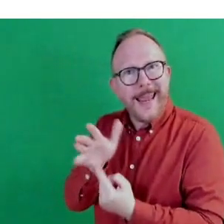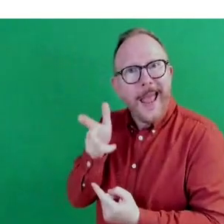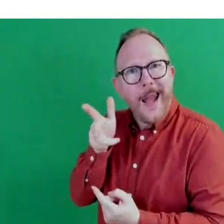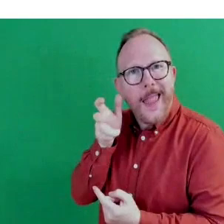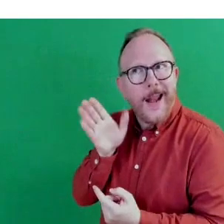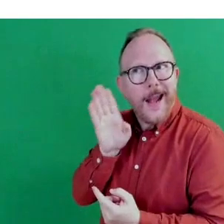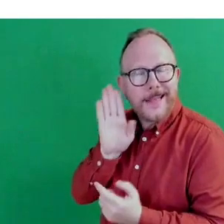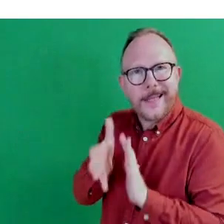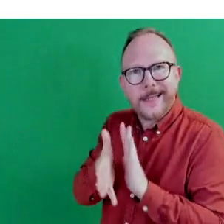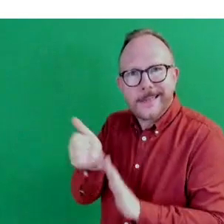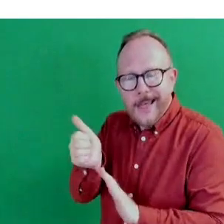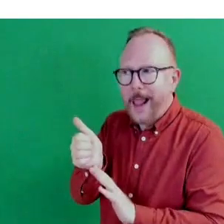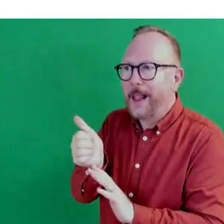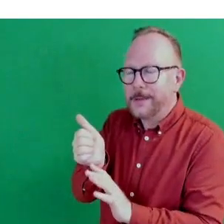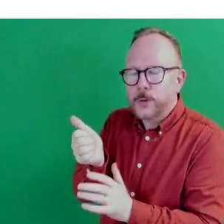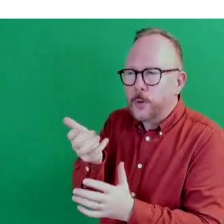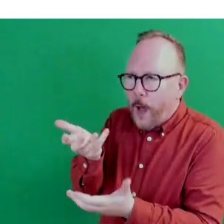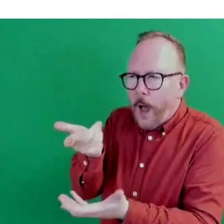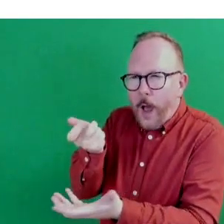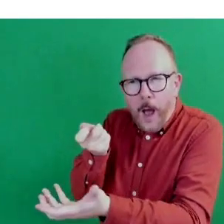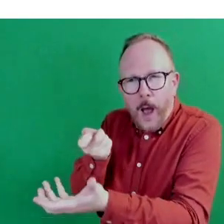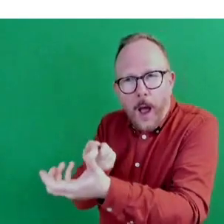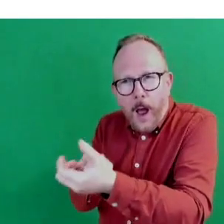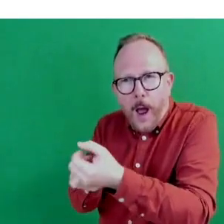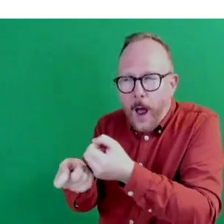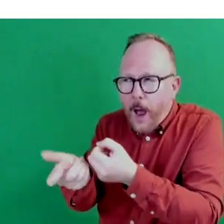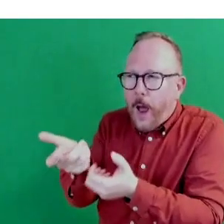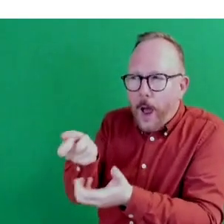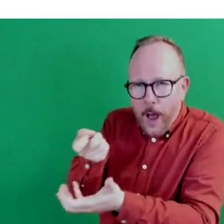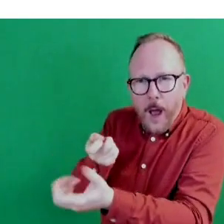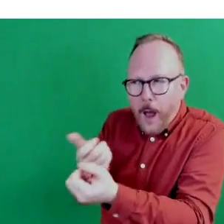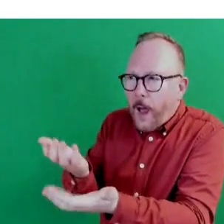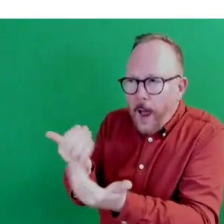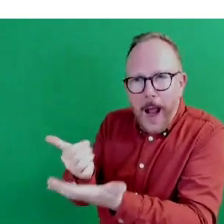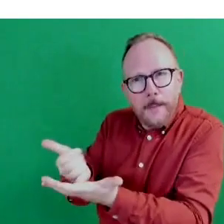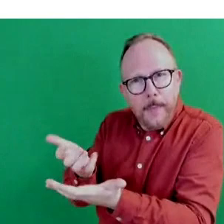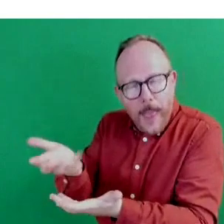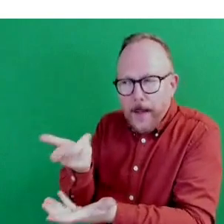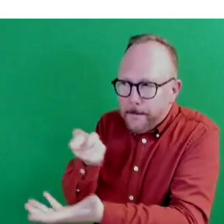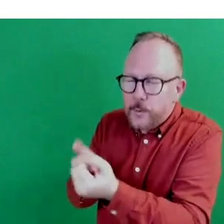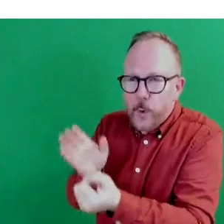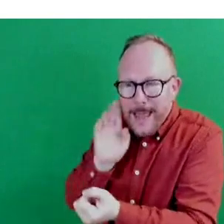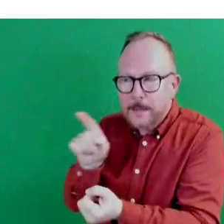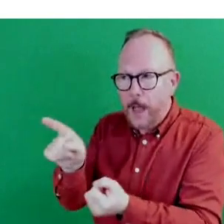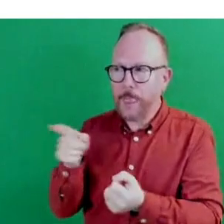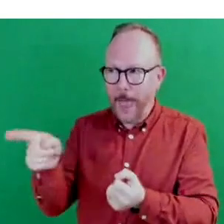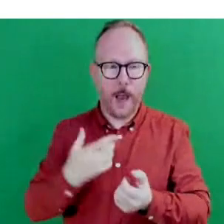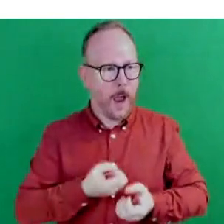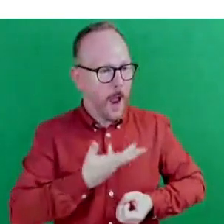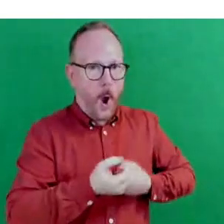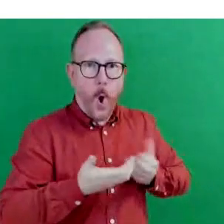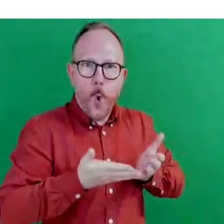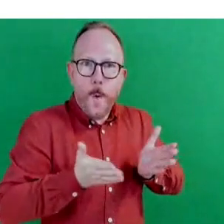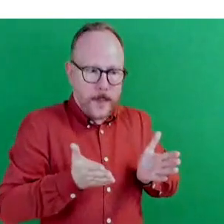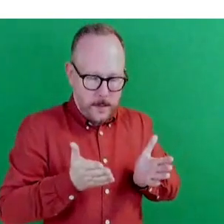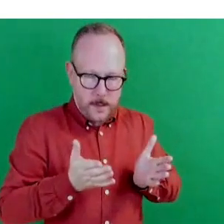say require, but need help kind of on their pathway. So I hope that answered a little bit of